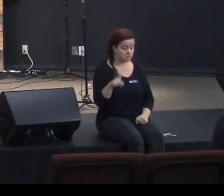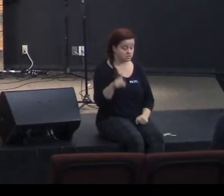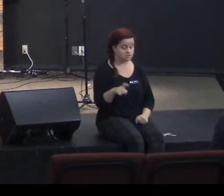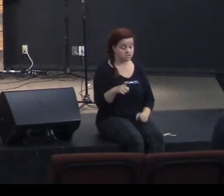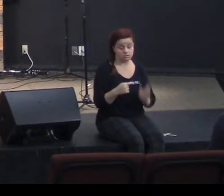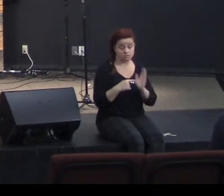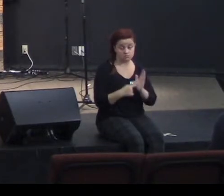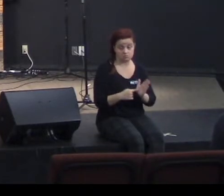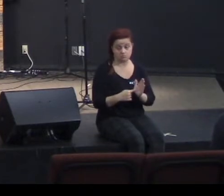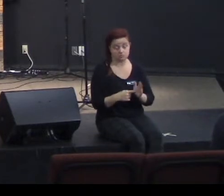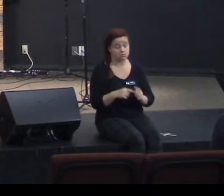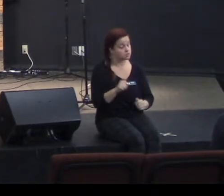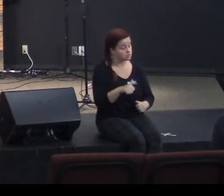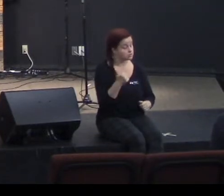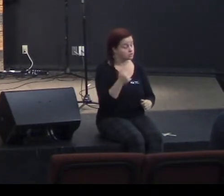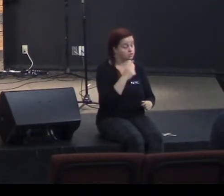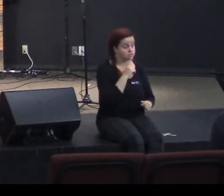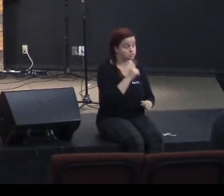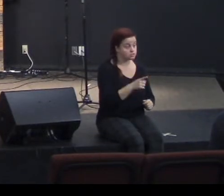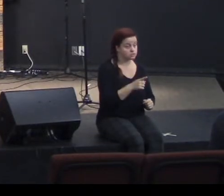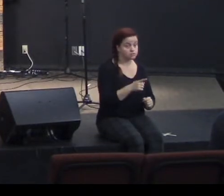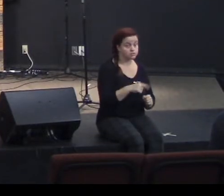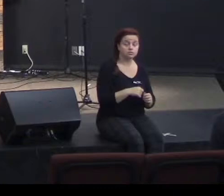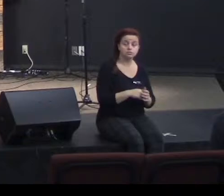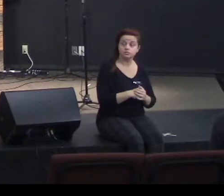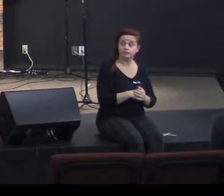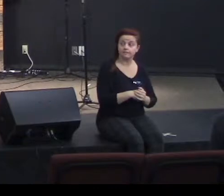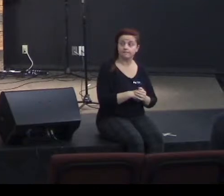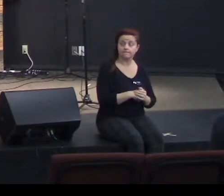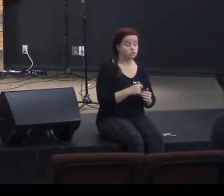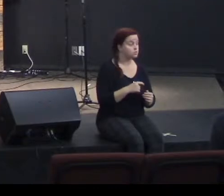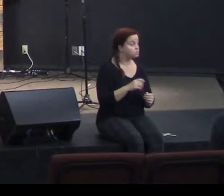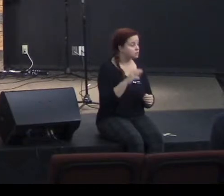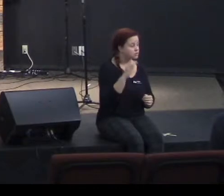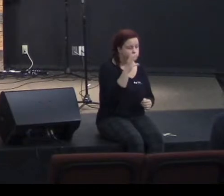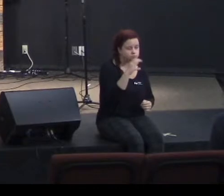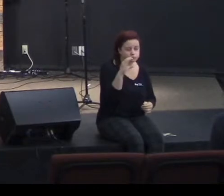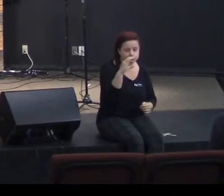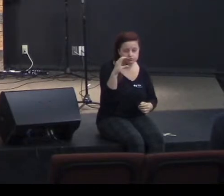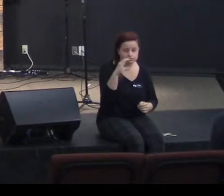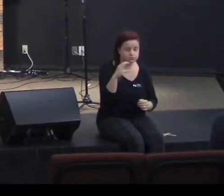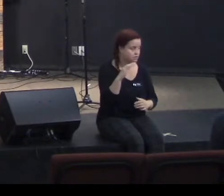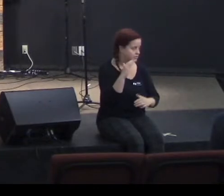there. So we're going to seek out the balance. Now,